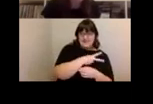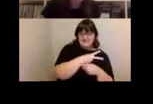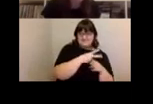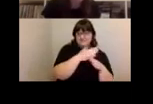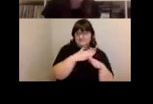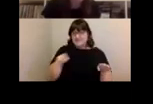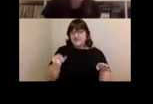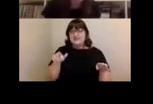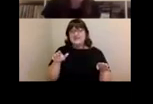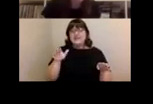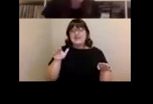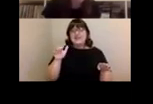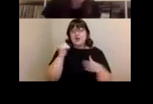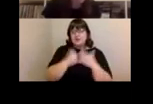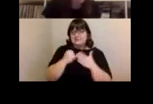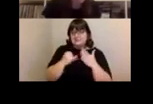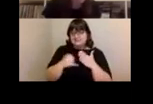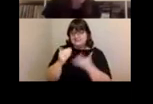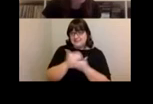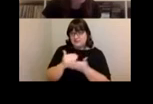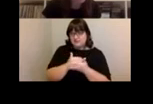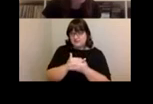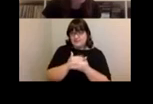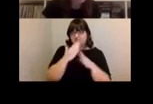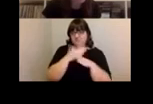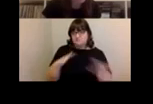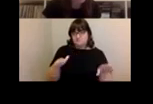see there's two salary lines there.